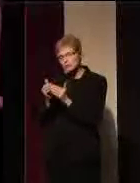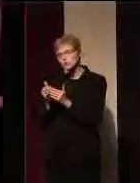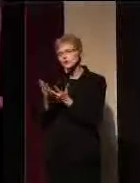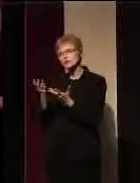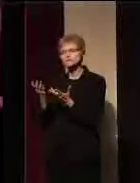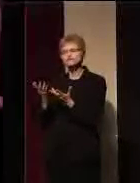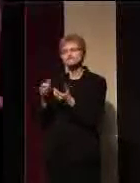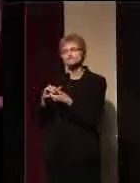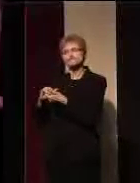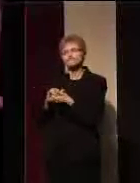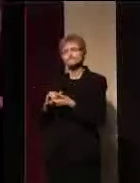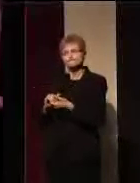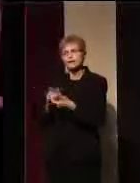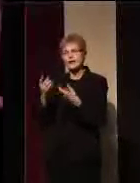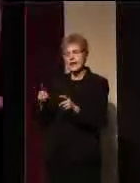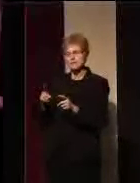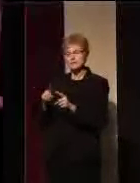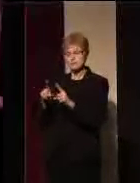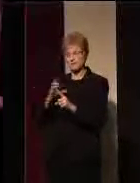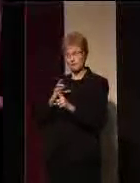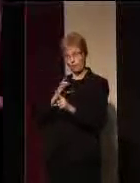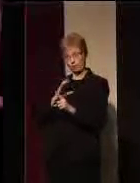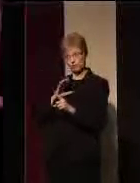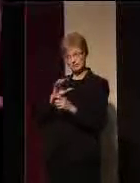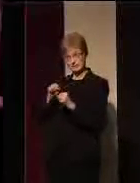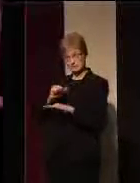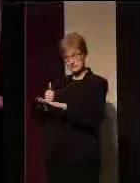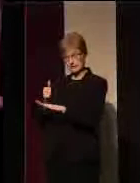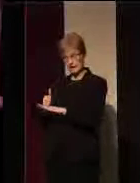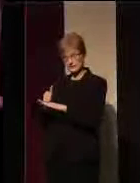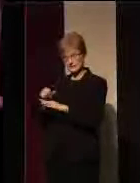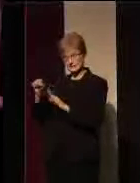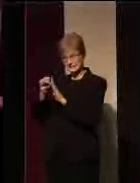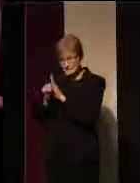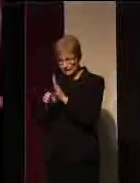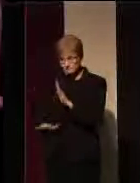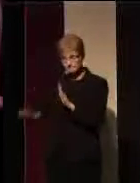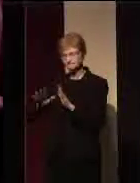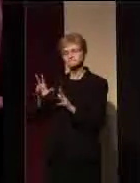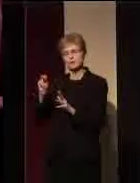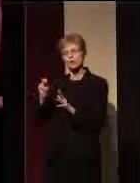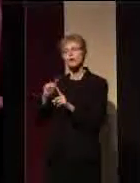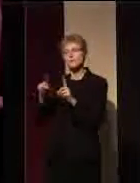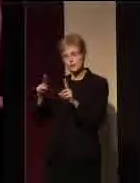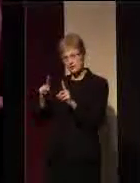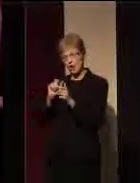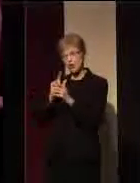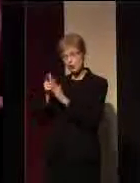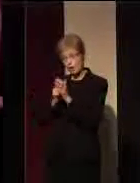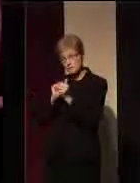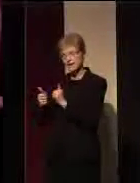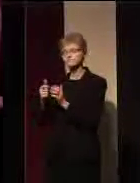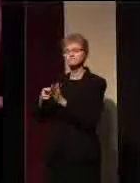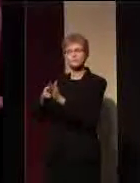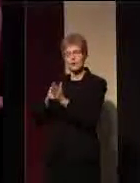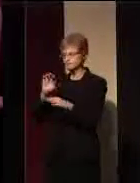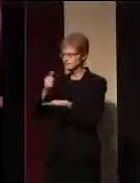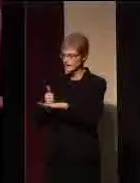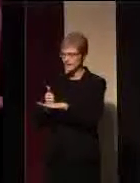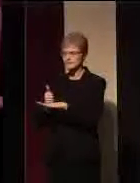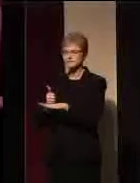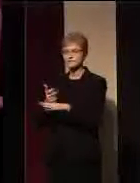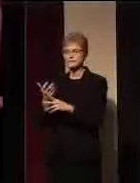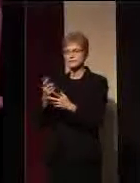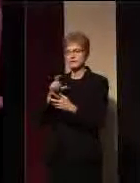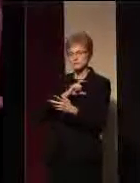it certainly does not happen formally statewide. And so that will be mandated so that even on a quarterly basis, if not more, policing and the